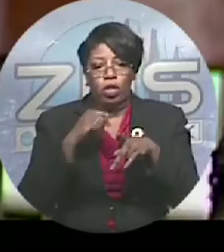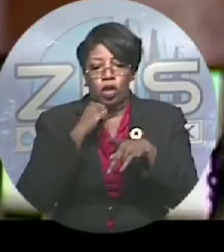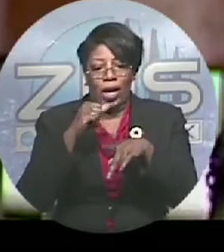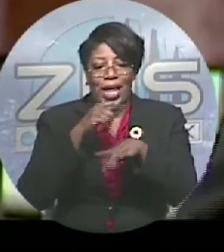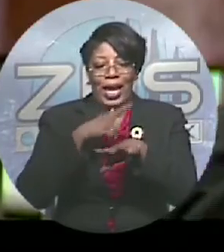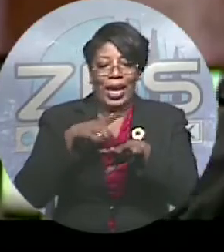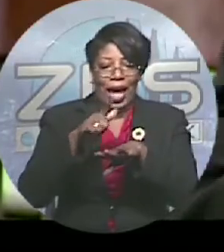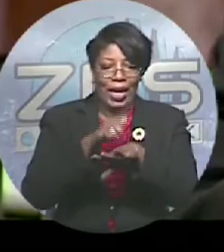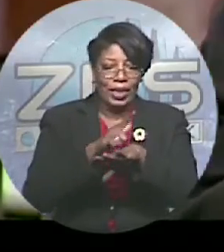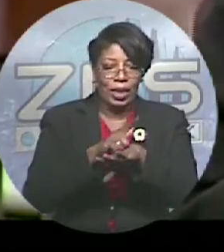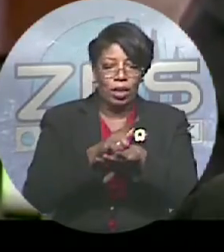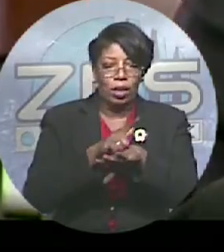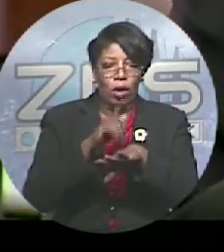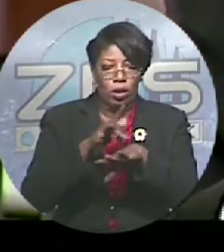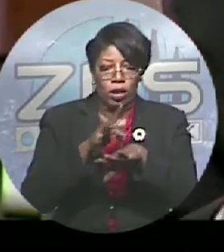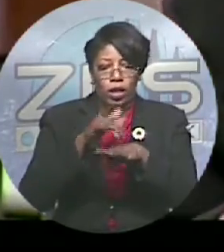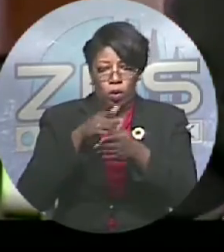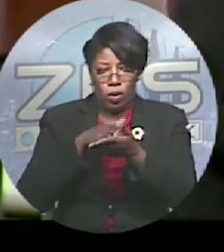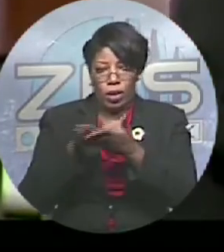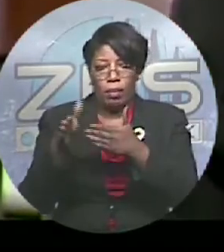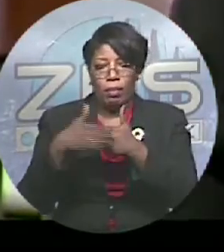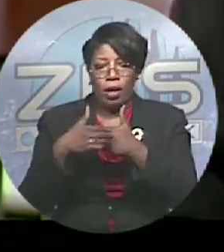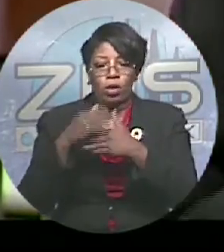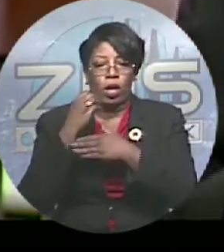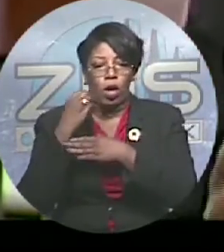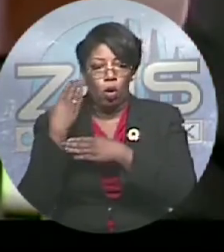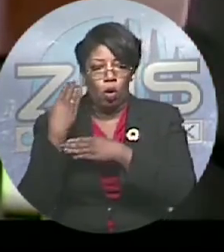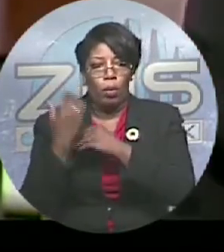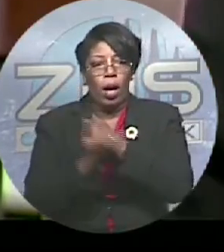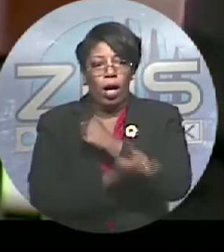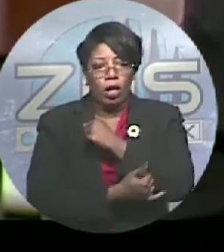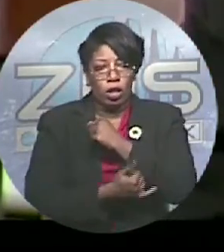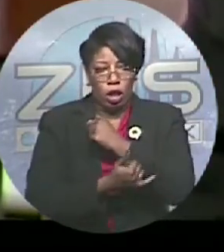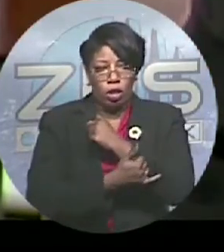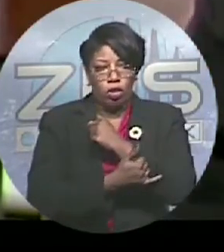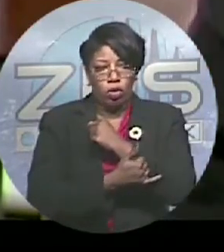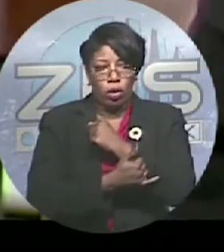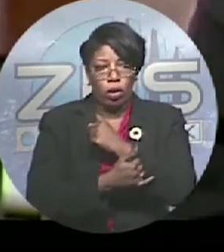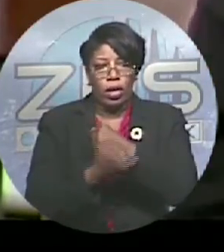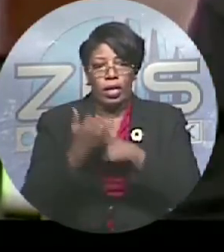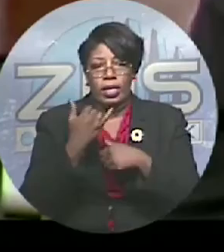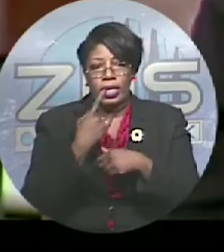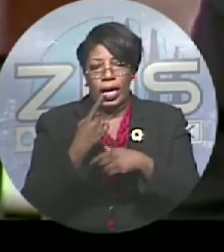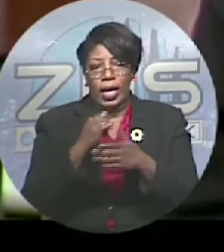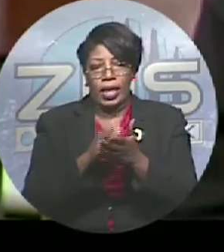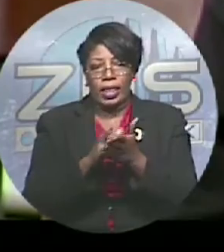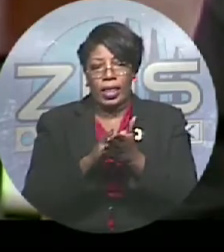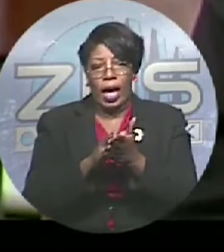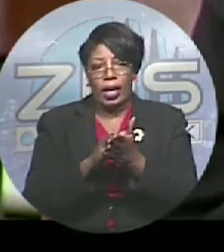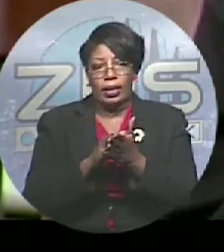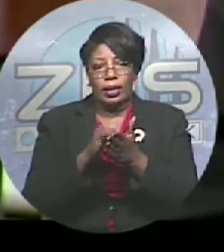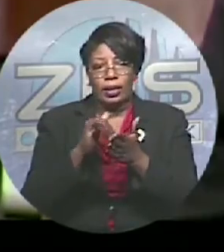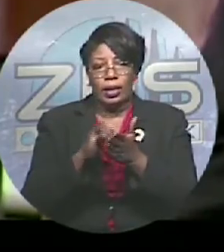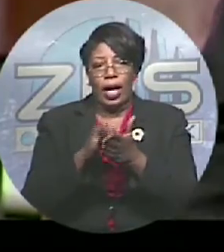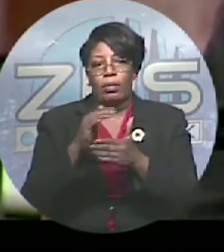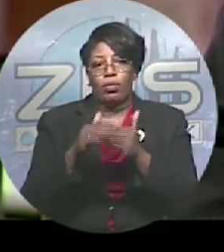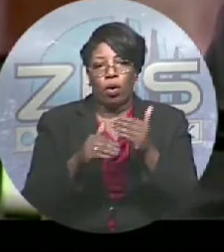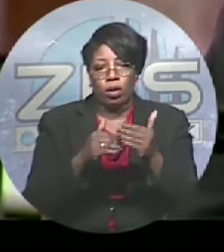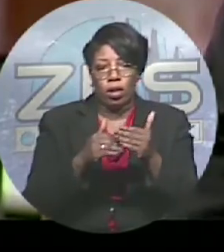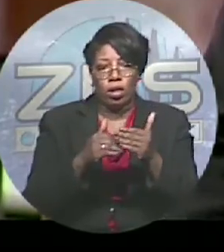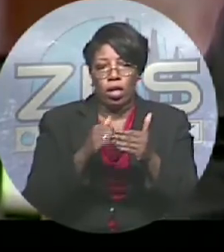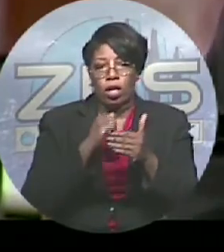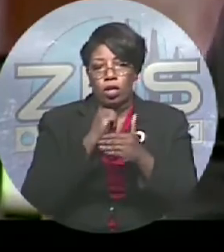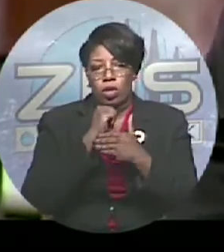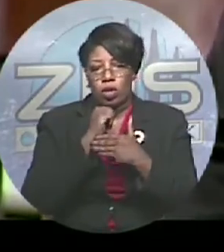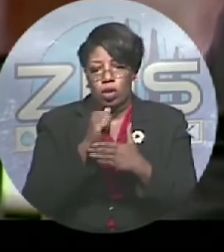landed and they are repatriated to their home countries. And it has always been assumed that that process does not bring